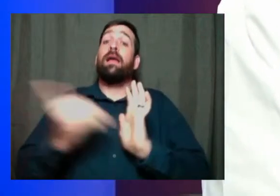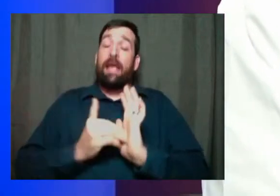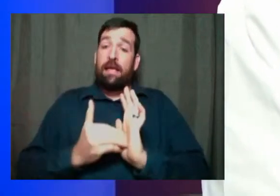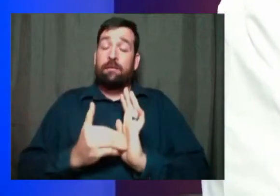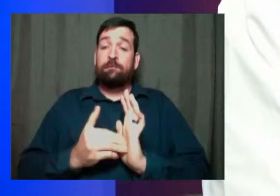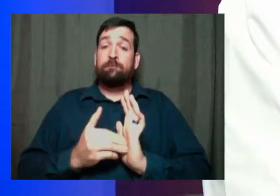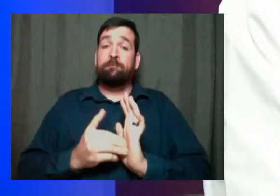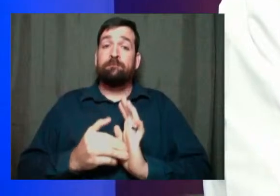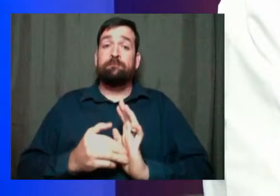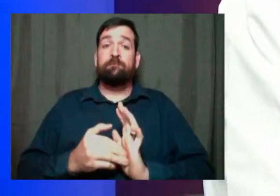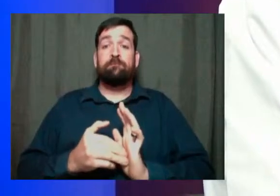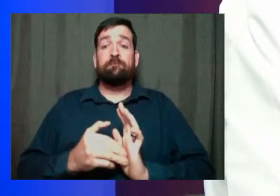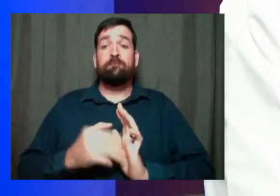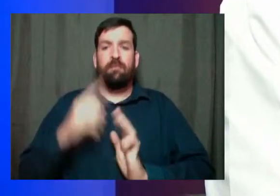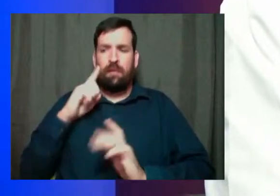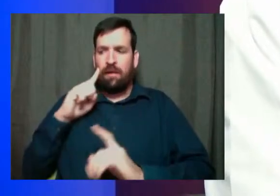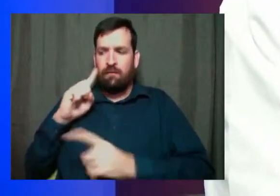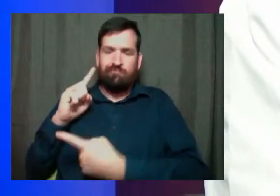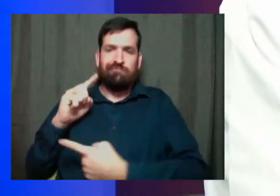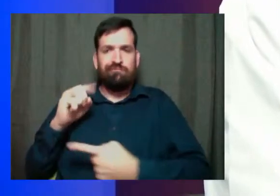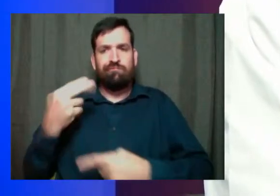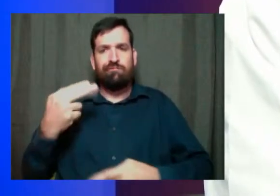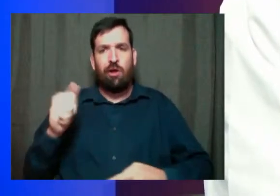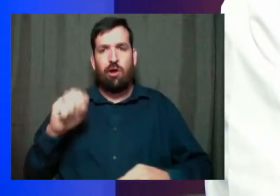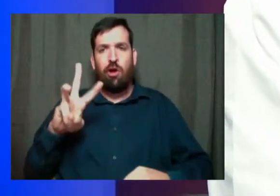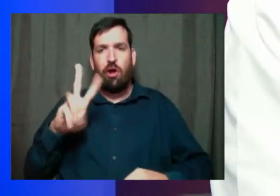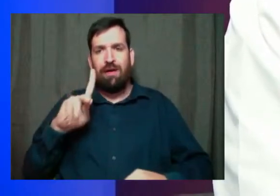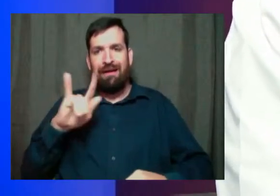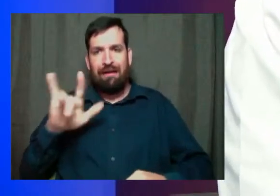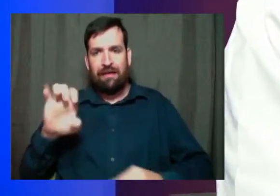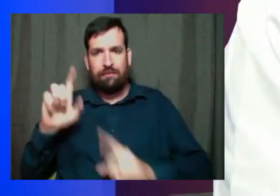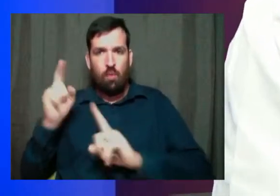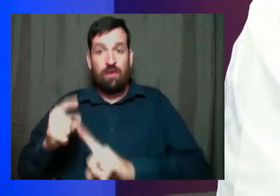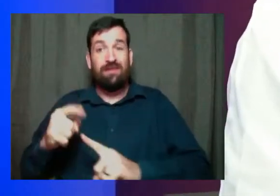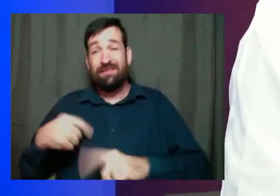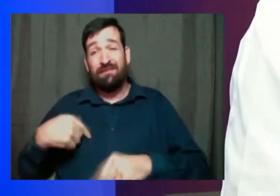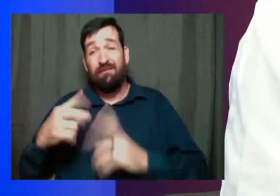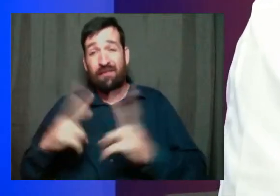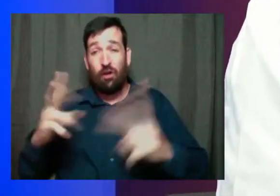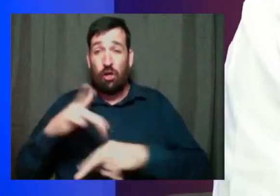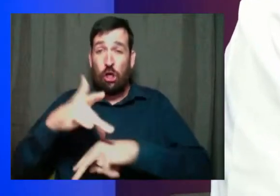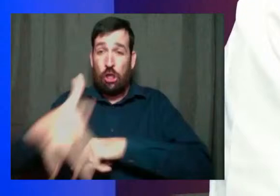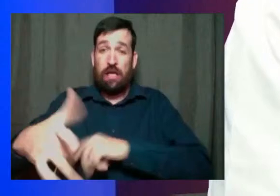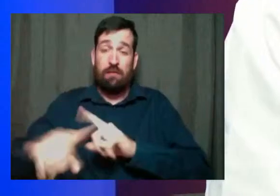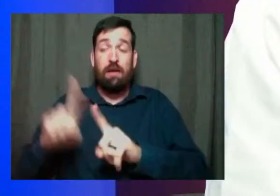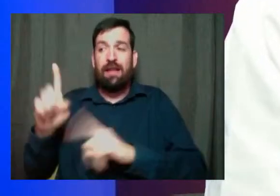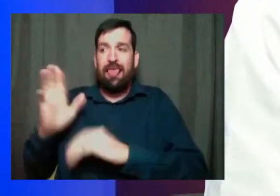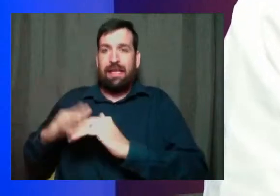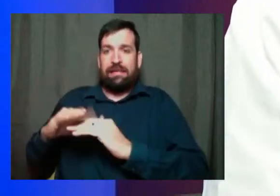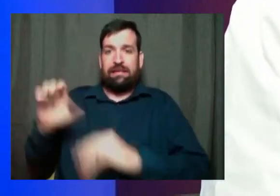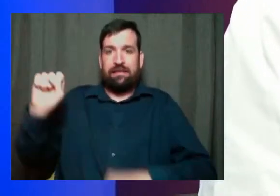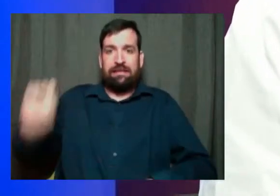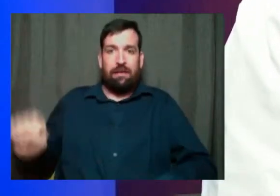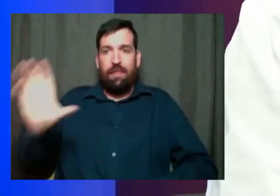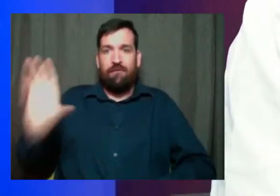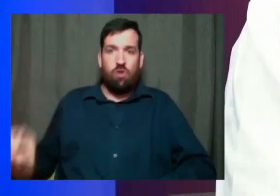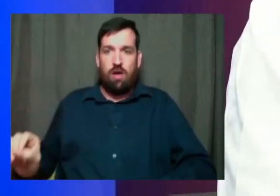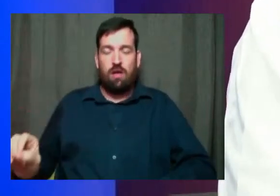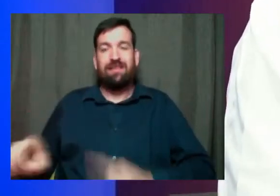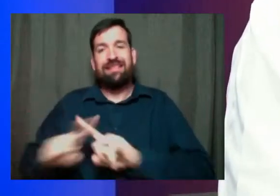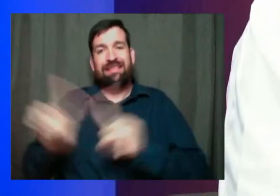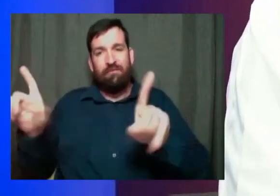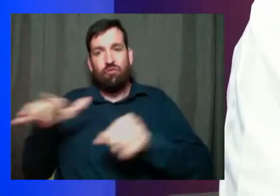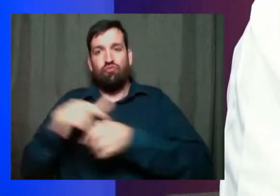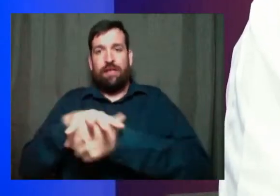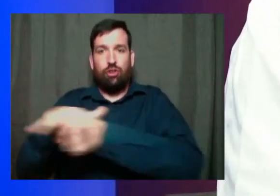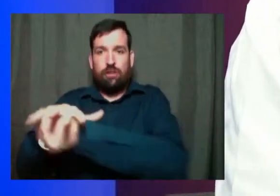think to Hawkeye's point, is really early. We don't have really good data, but at least in South Africa, what we're seeing is that in different regions, the